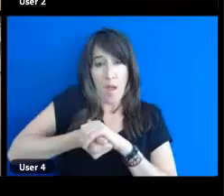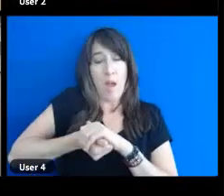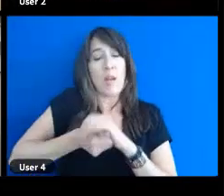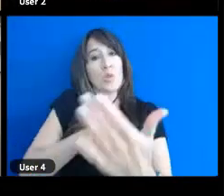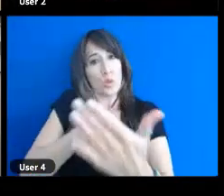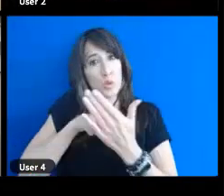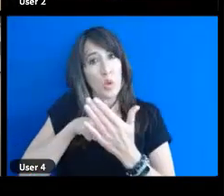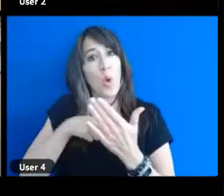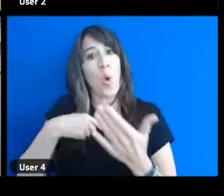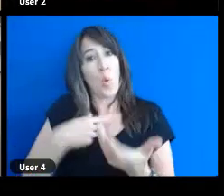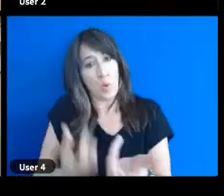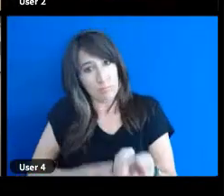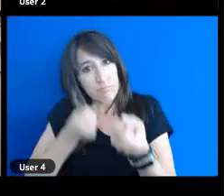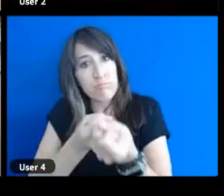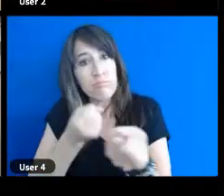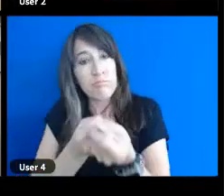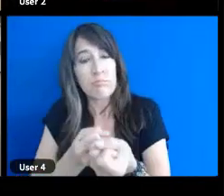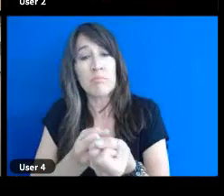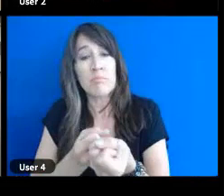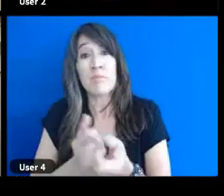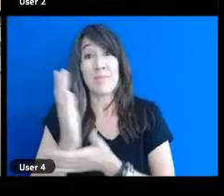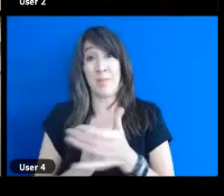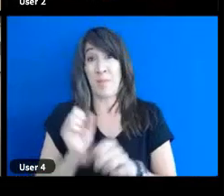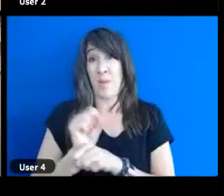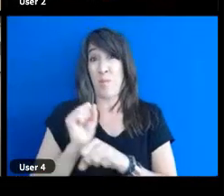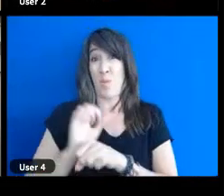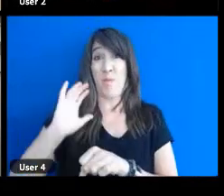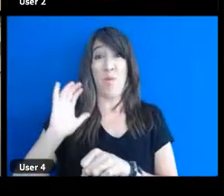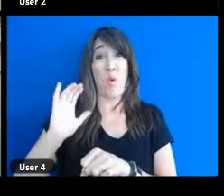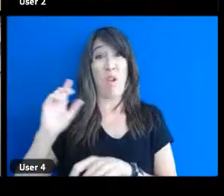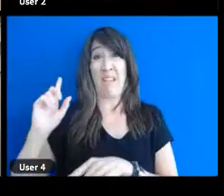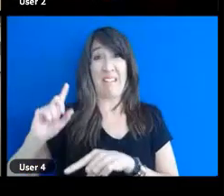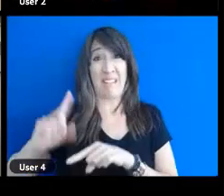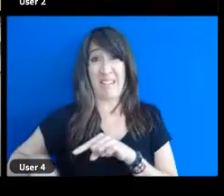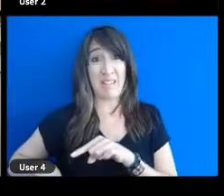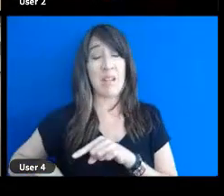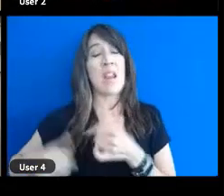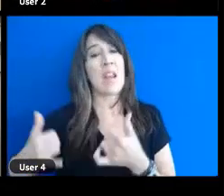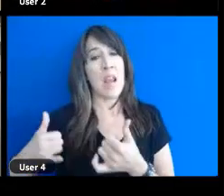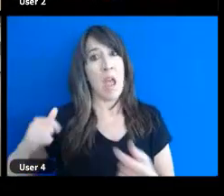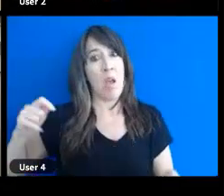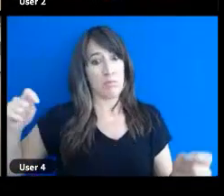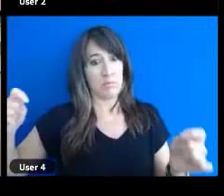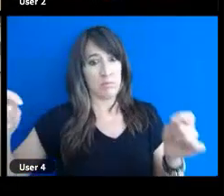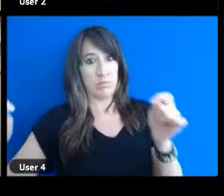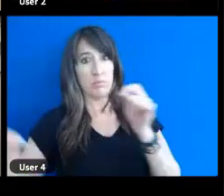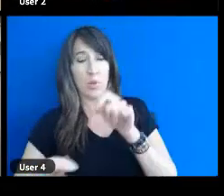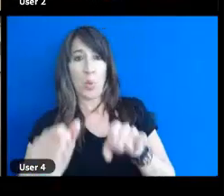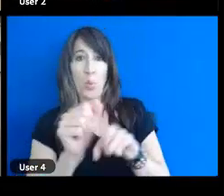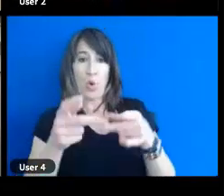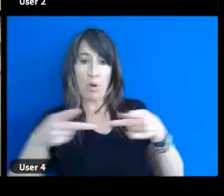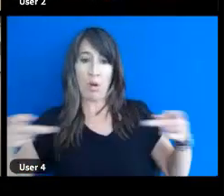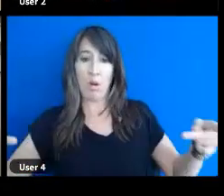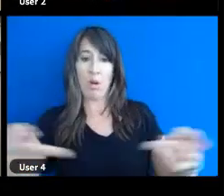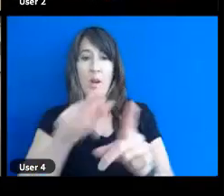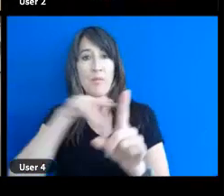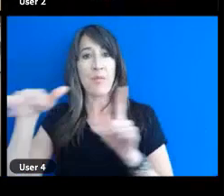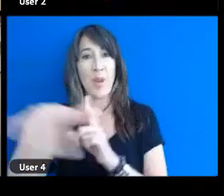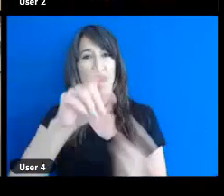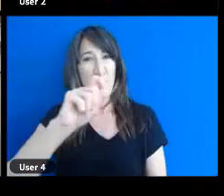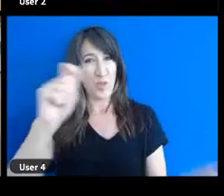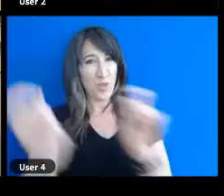who weren't doing that before have kind of had to as a result of the shifting workplace landscape